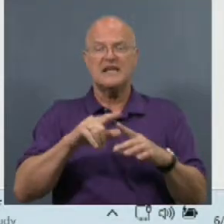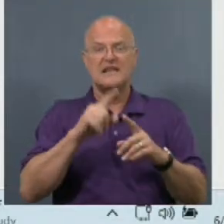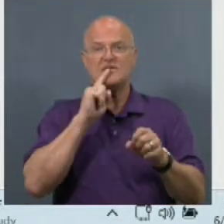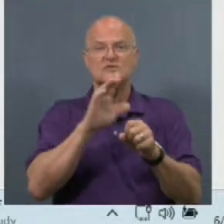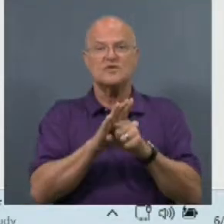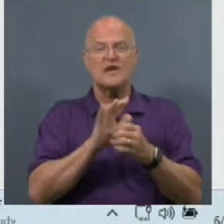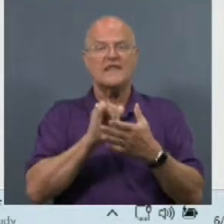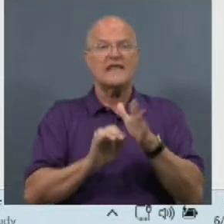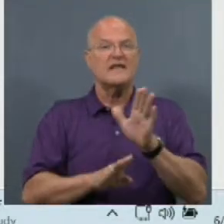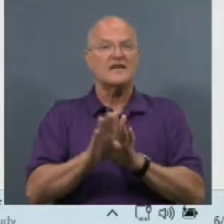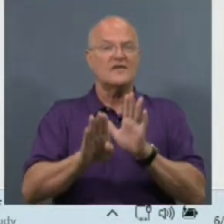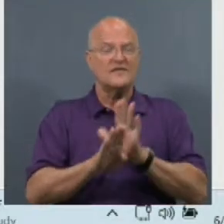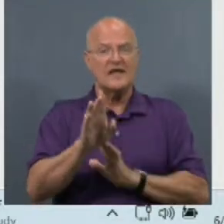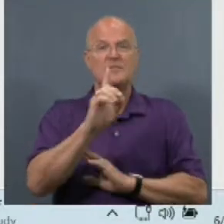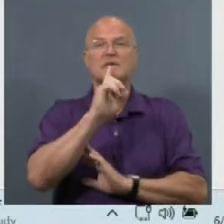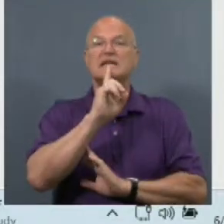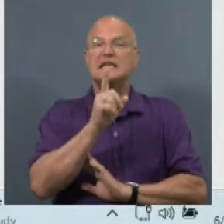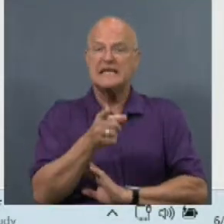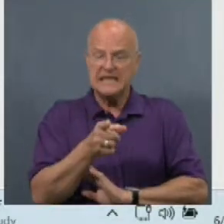ensuring that their development